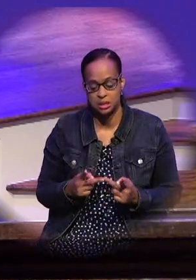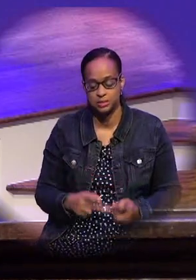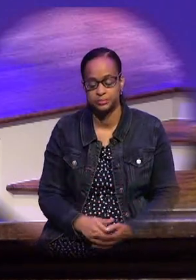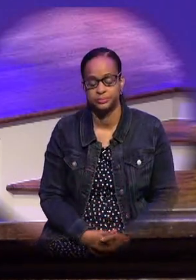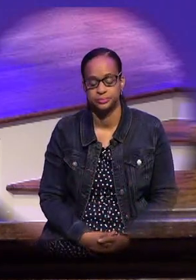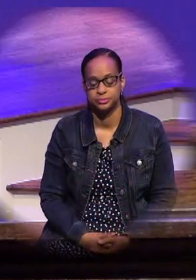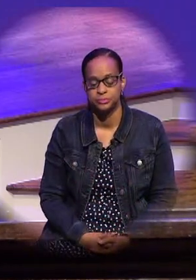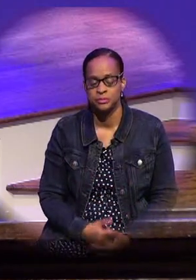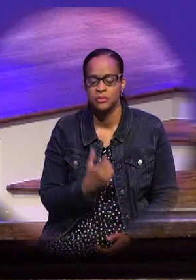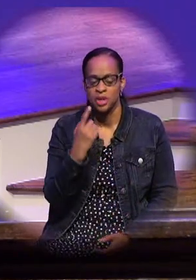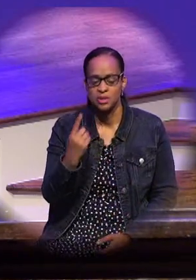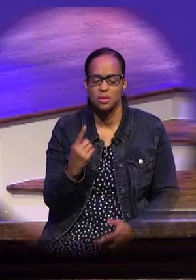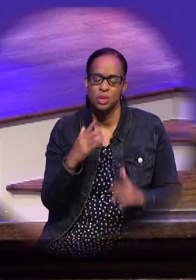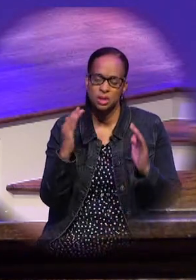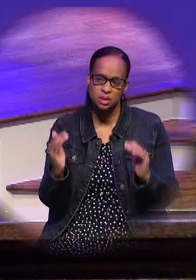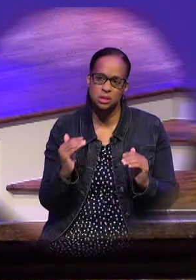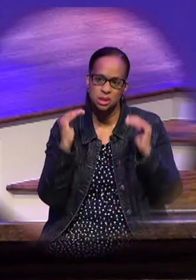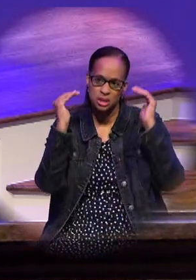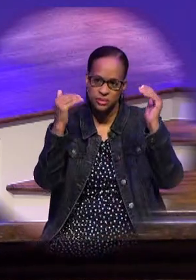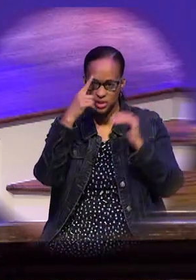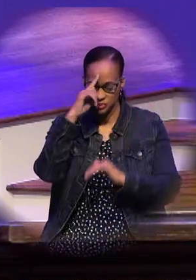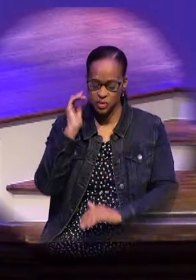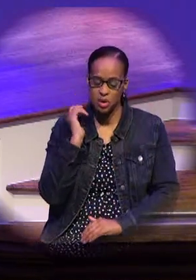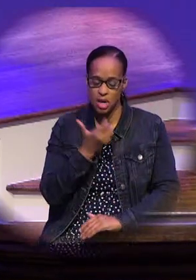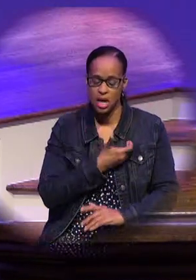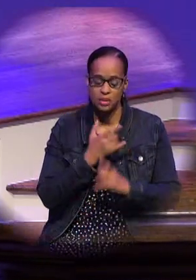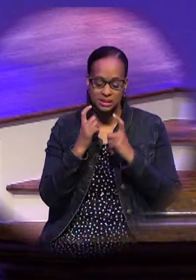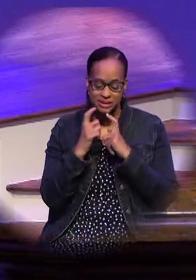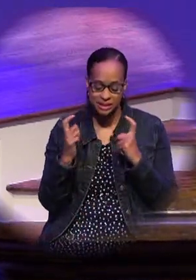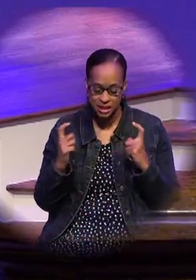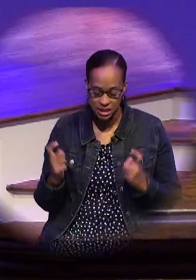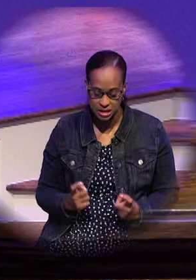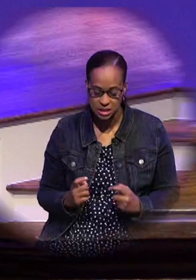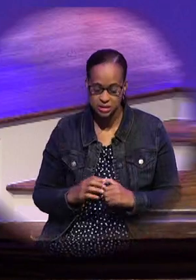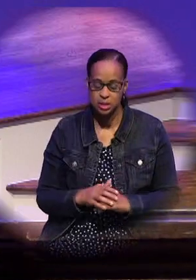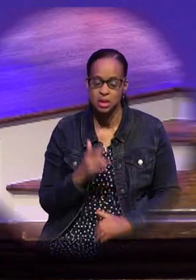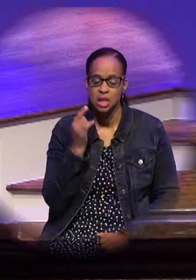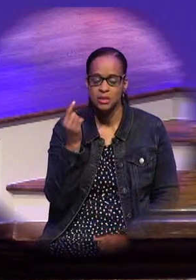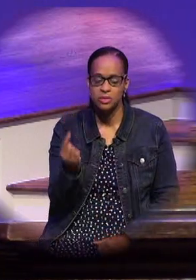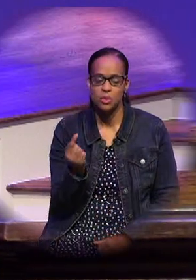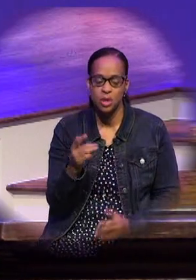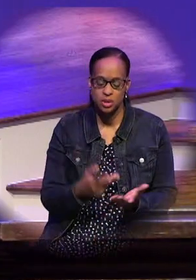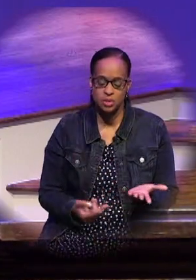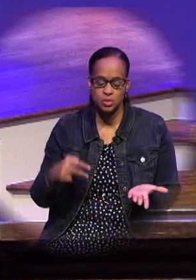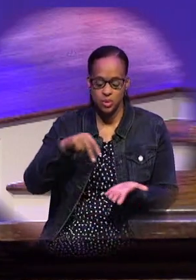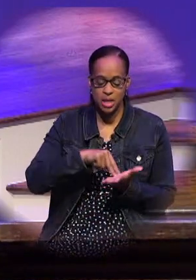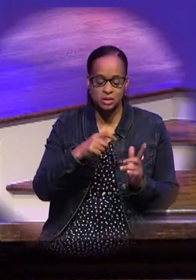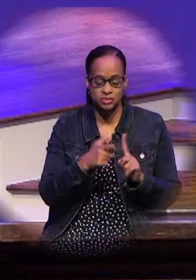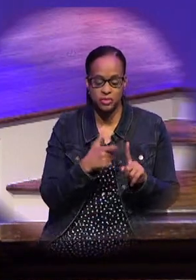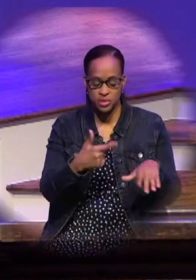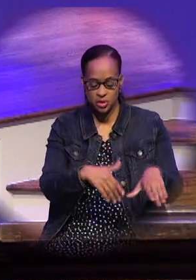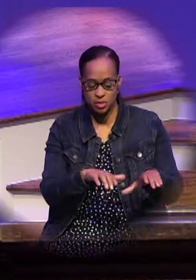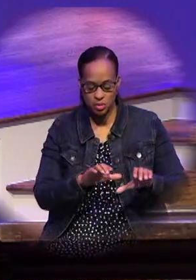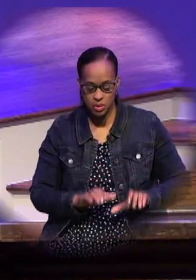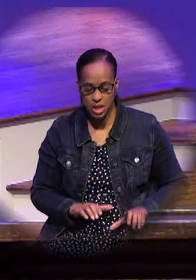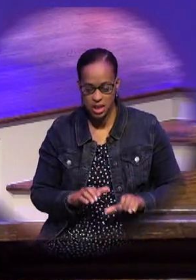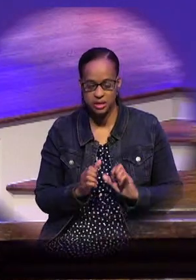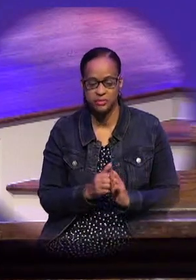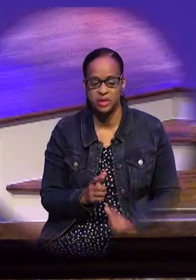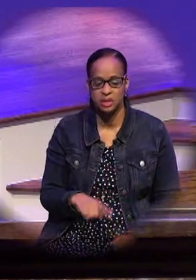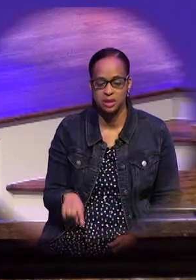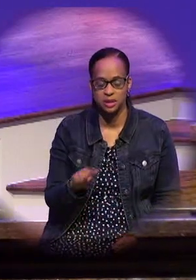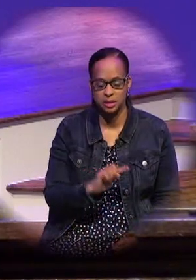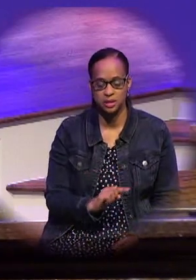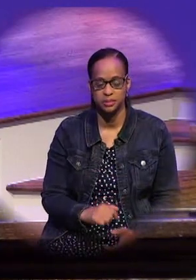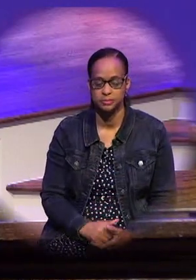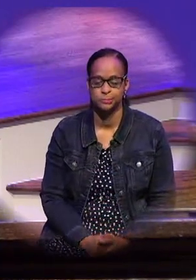in the one who was lifted high for our sins and in the one who rose from the grave to defeat death